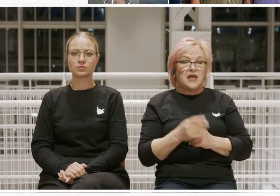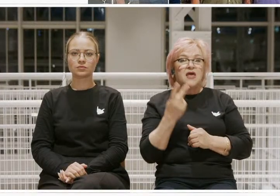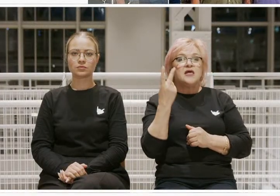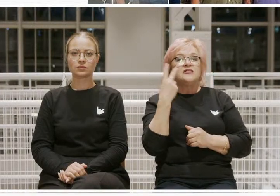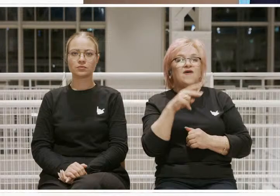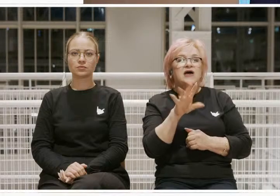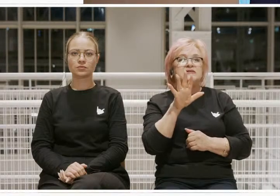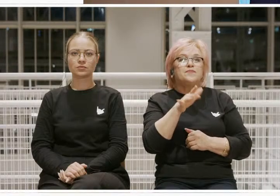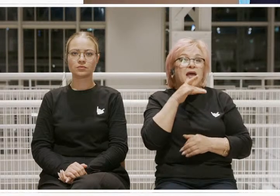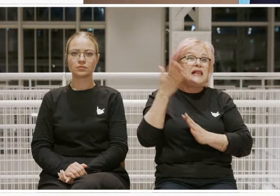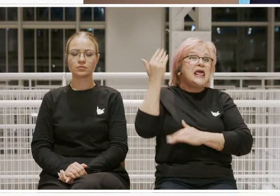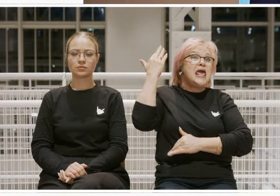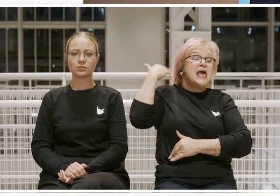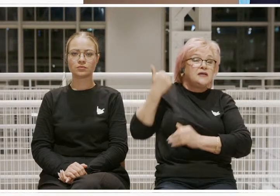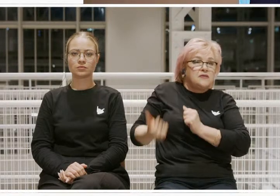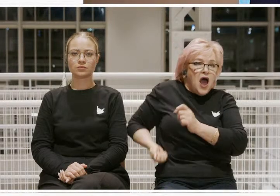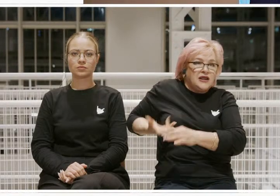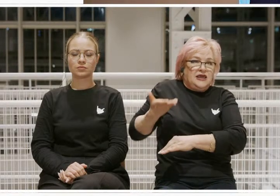Radyo.